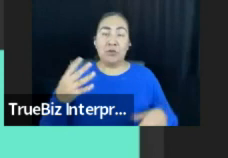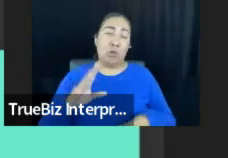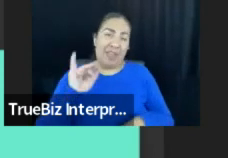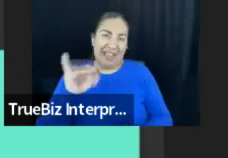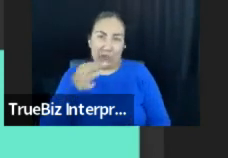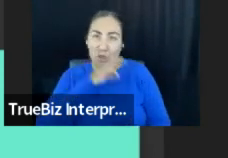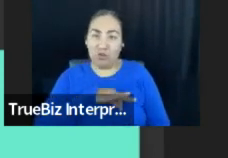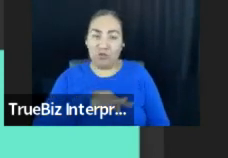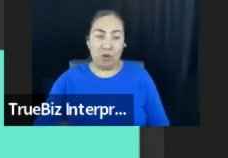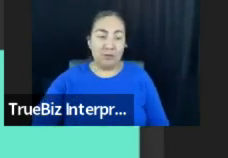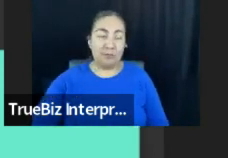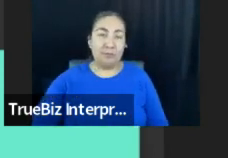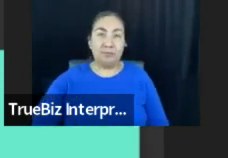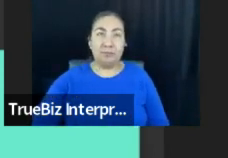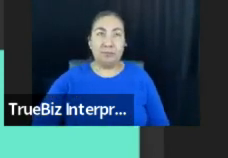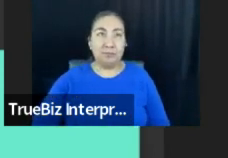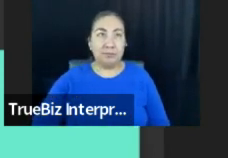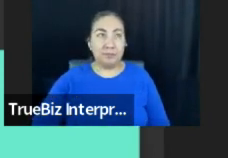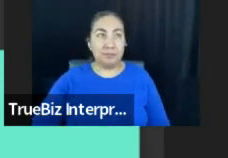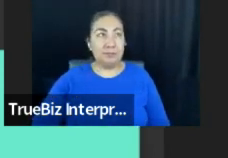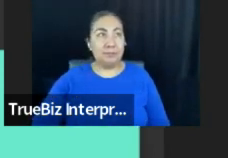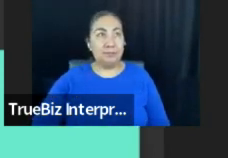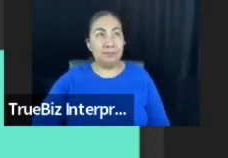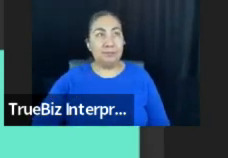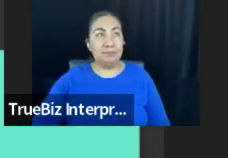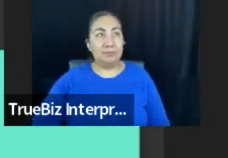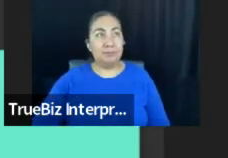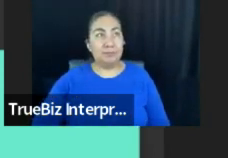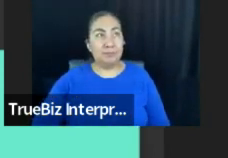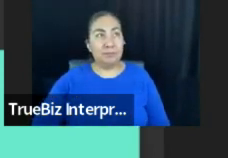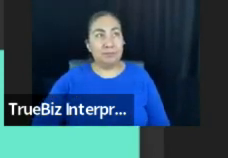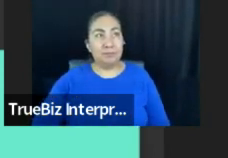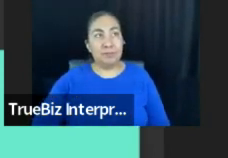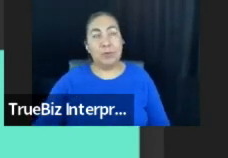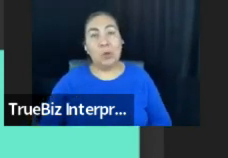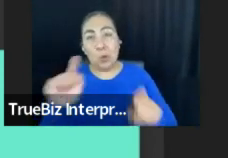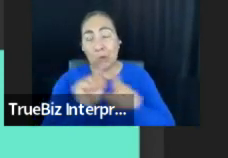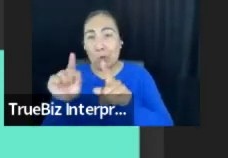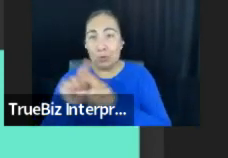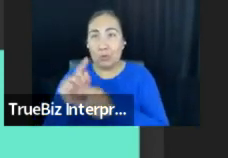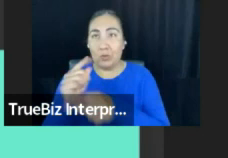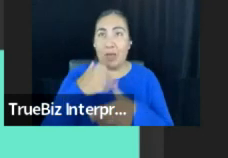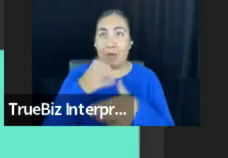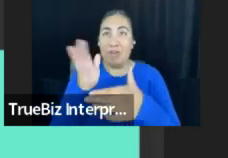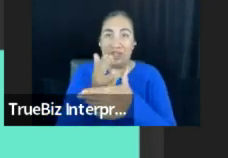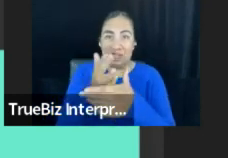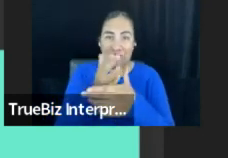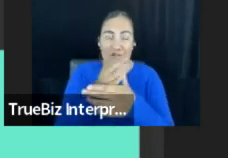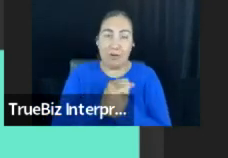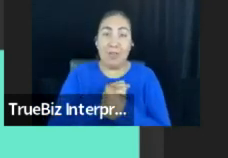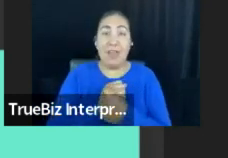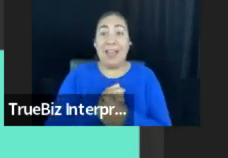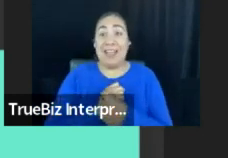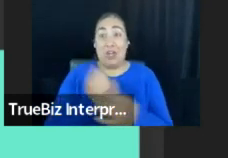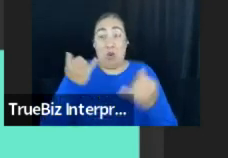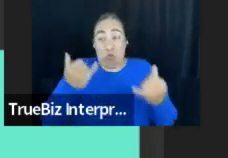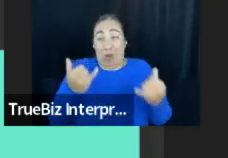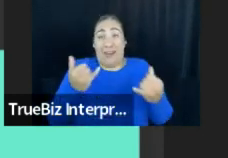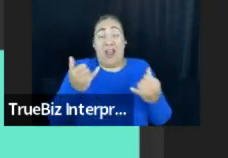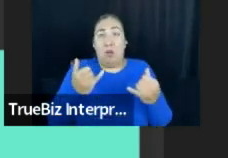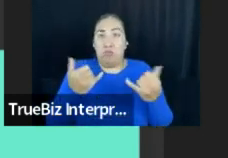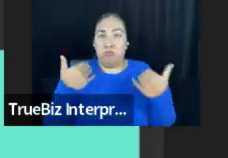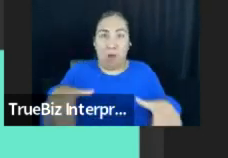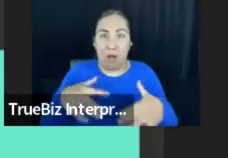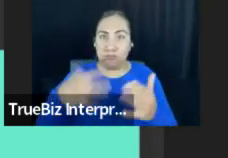I also just wanted to share, to just build off of that this is such a great moment to reconsider